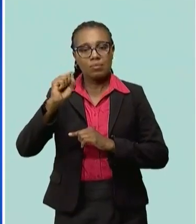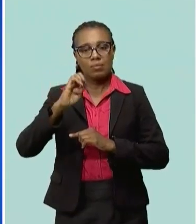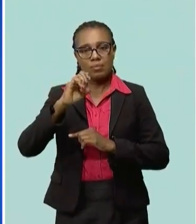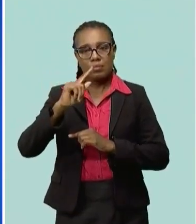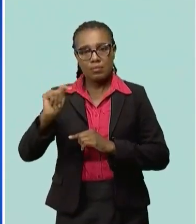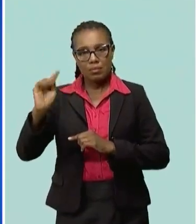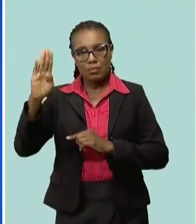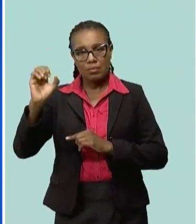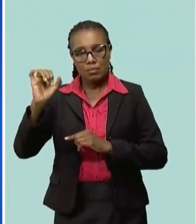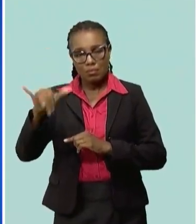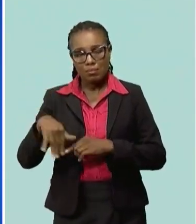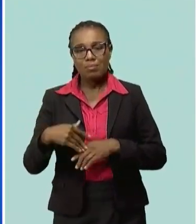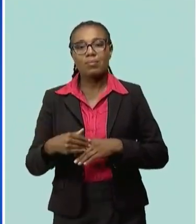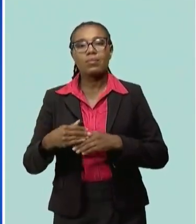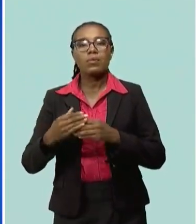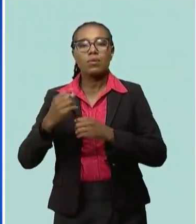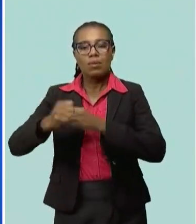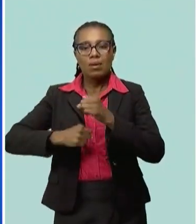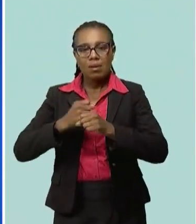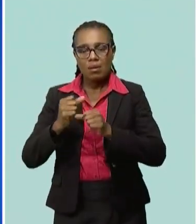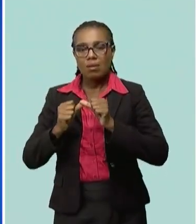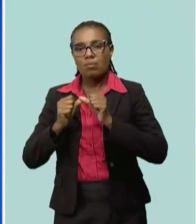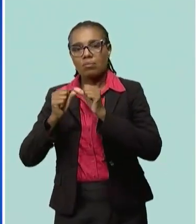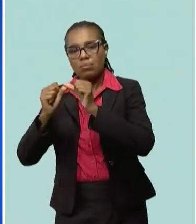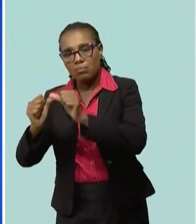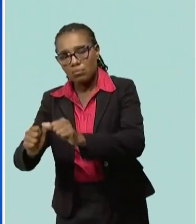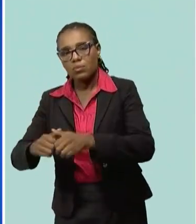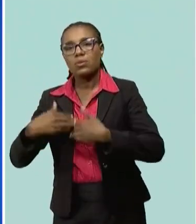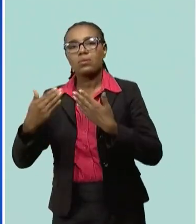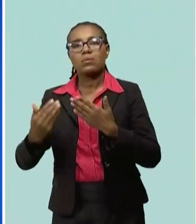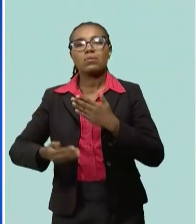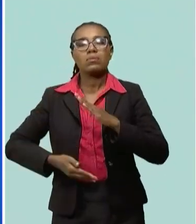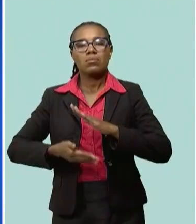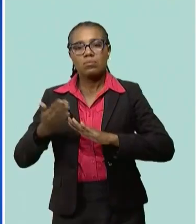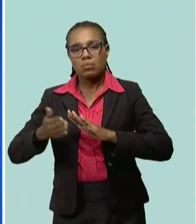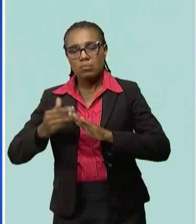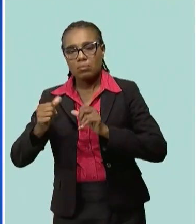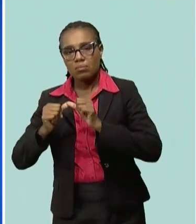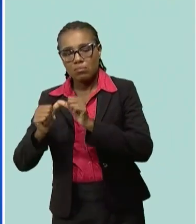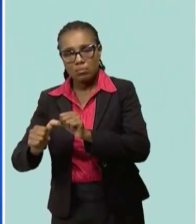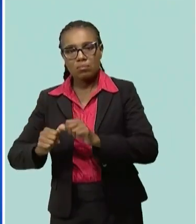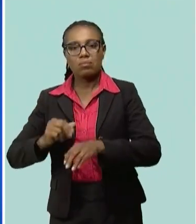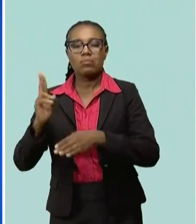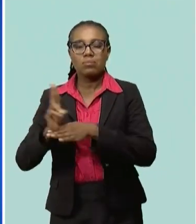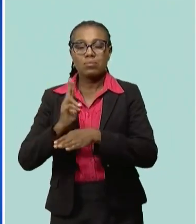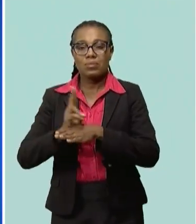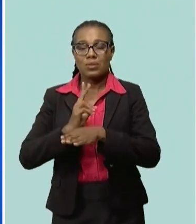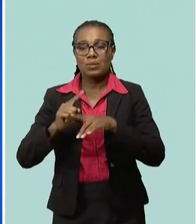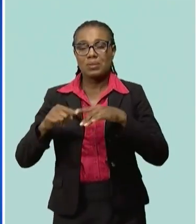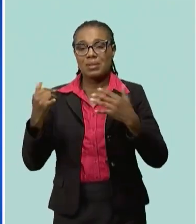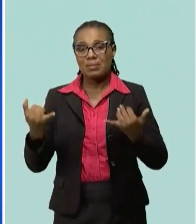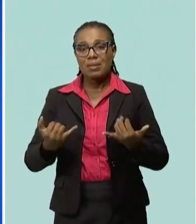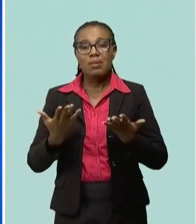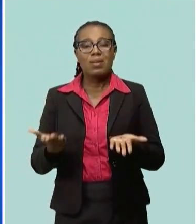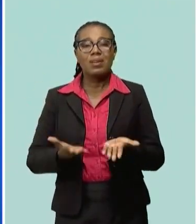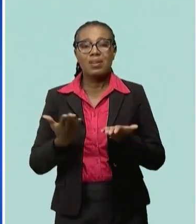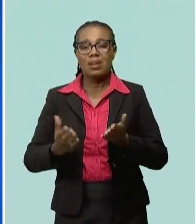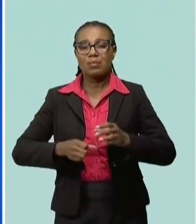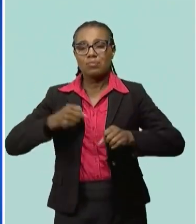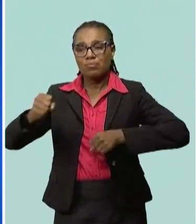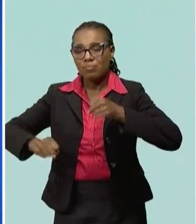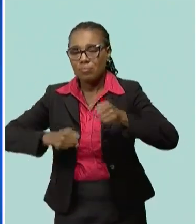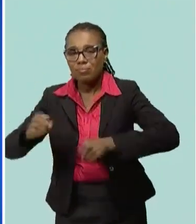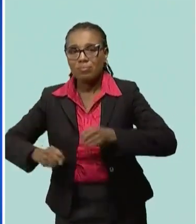with a lot of the cart roads is, while they are technically open to the public during the rainy season, it's very difficult to hike, run, or cycle through